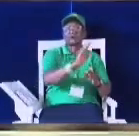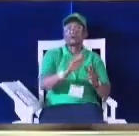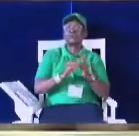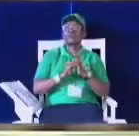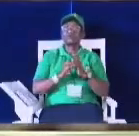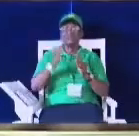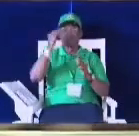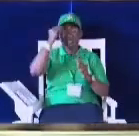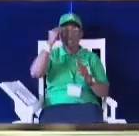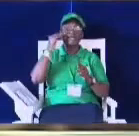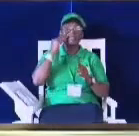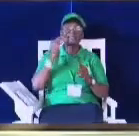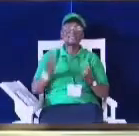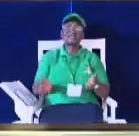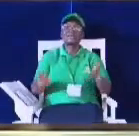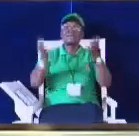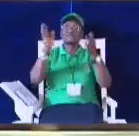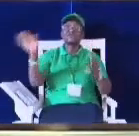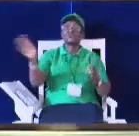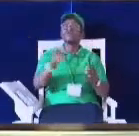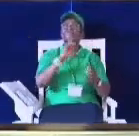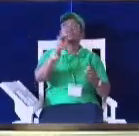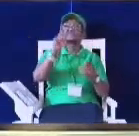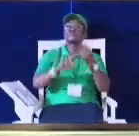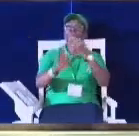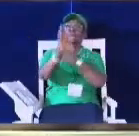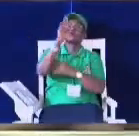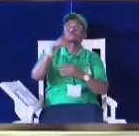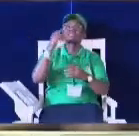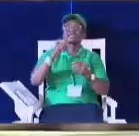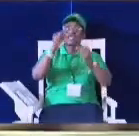Lift your voice to the Almighty God and say, Father,